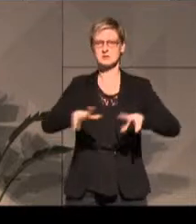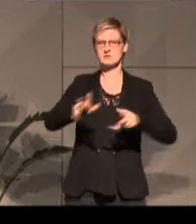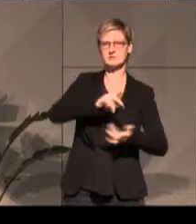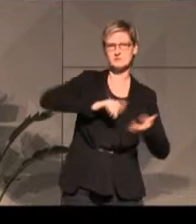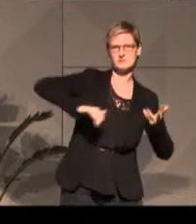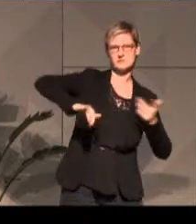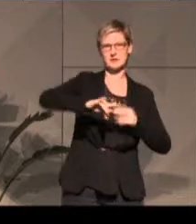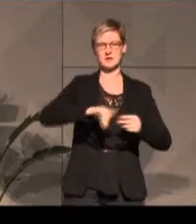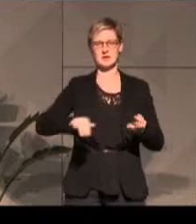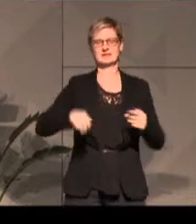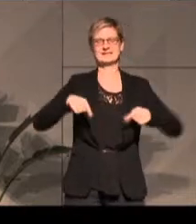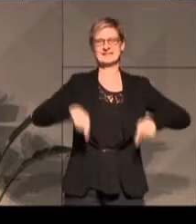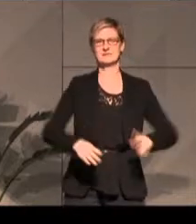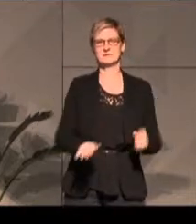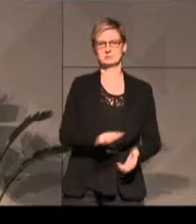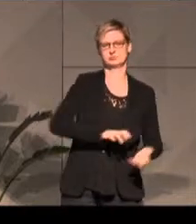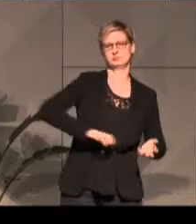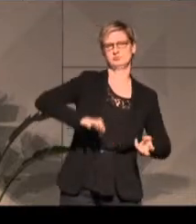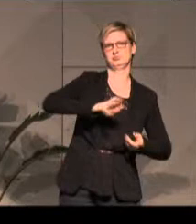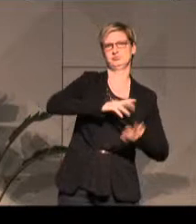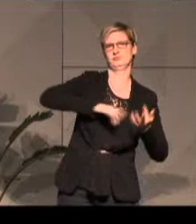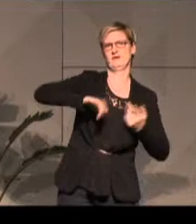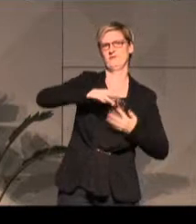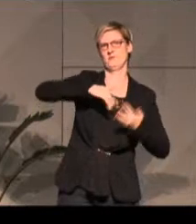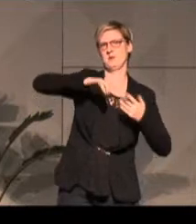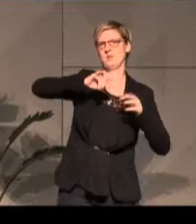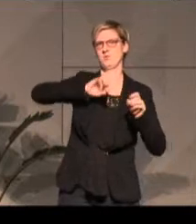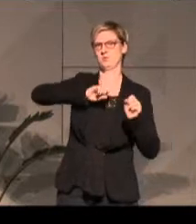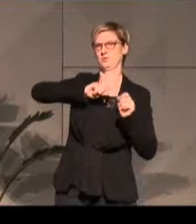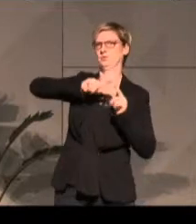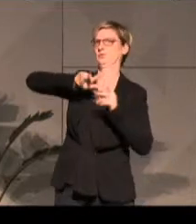to the eddies in the ocean,